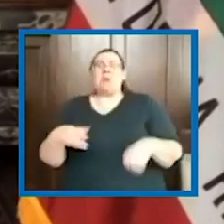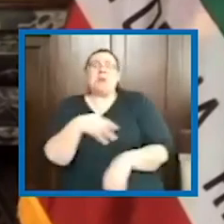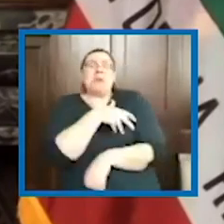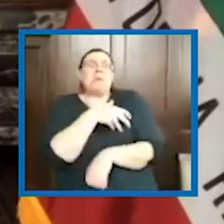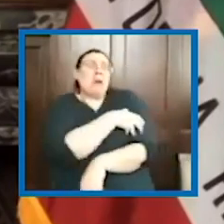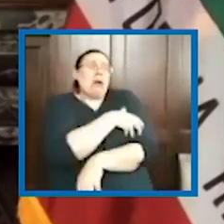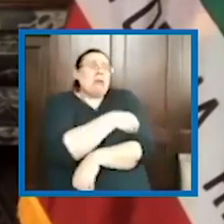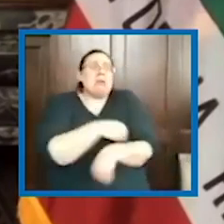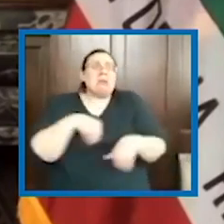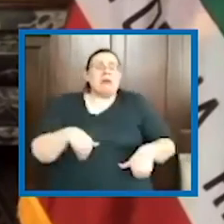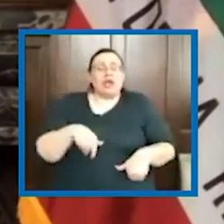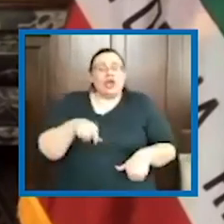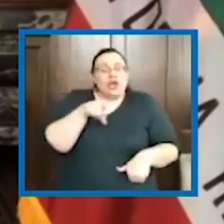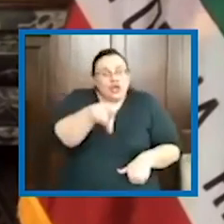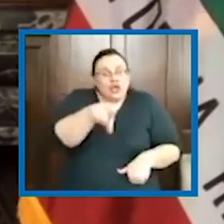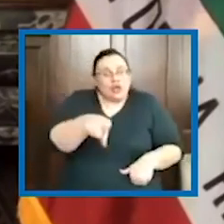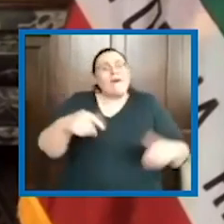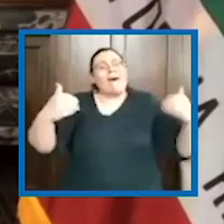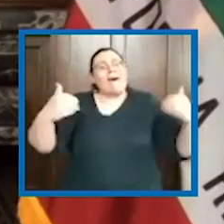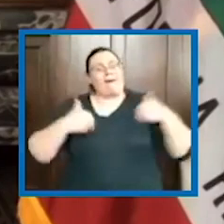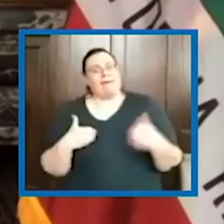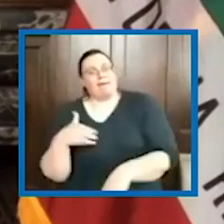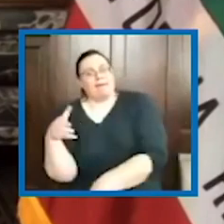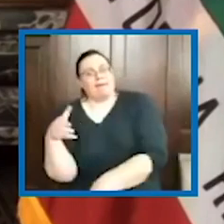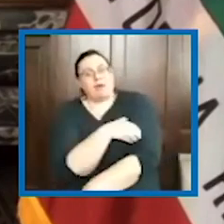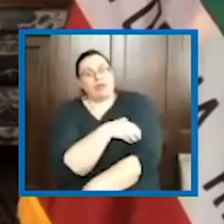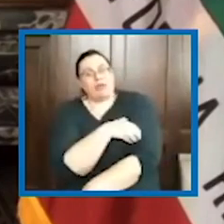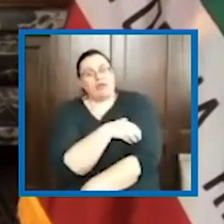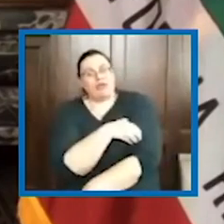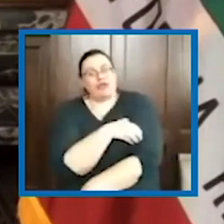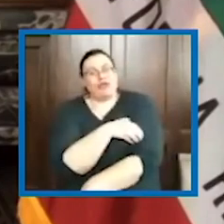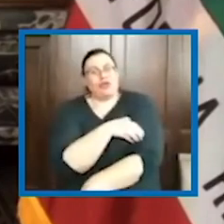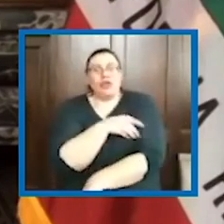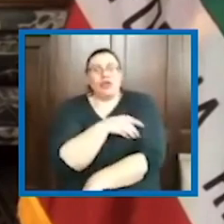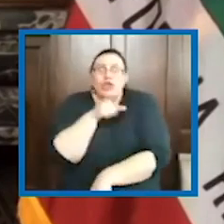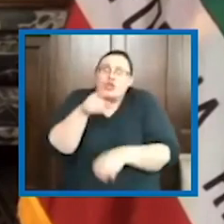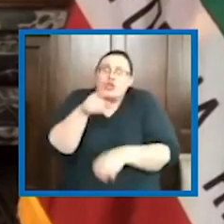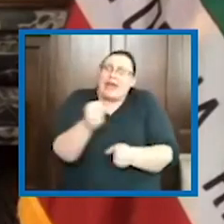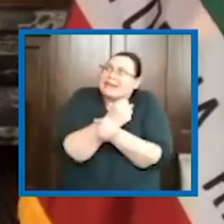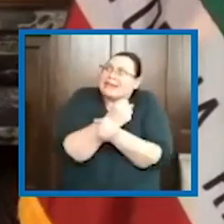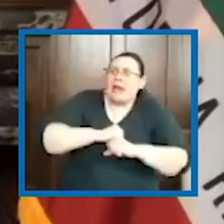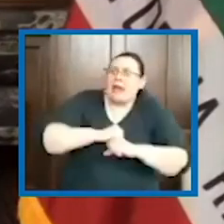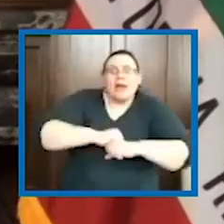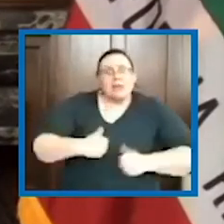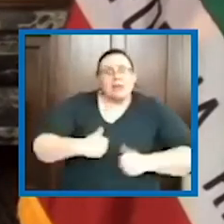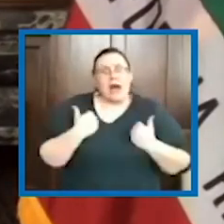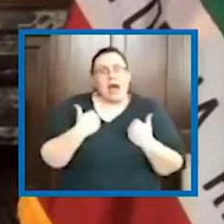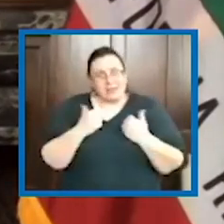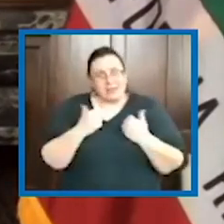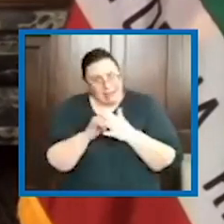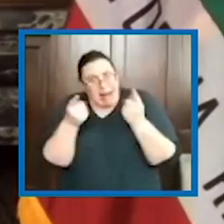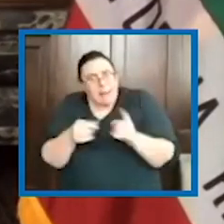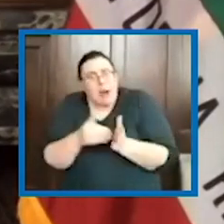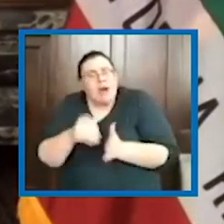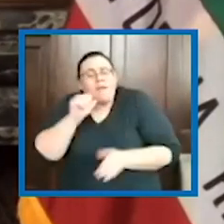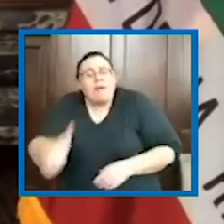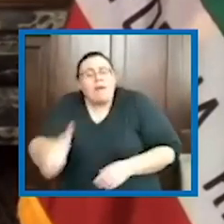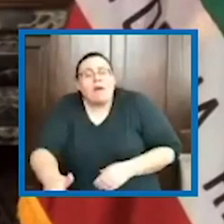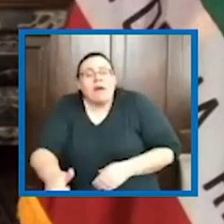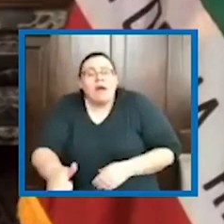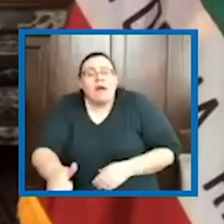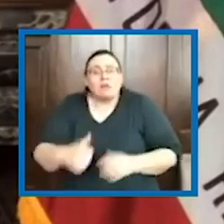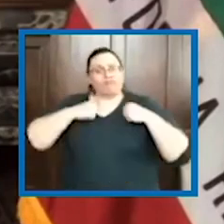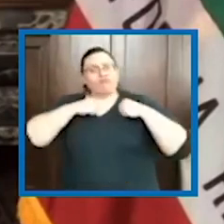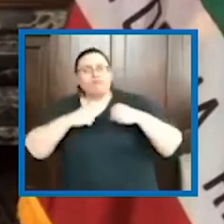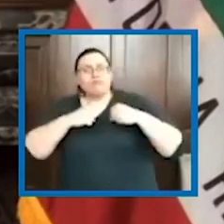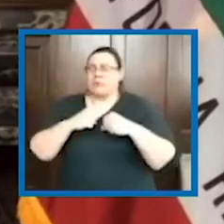powerful you are. You're powerful to save lives. How often do you get to do that? You're powerful for making sure your family stays